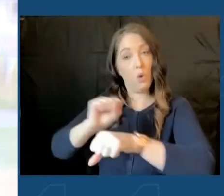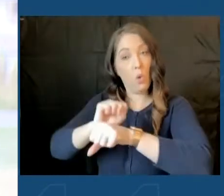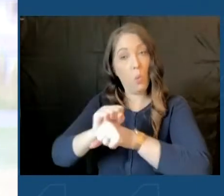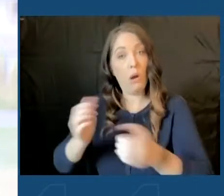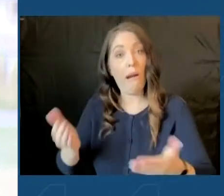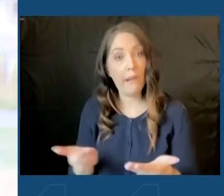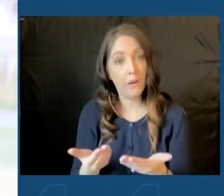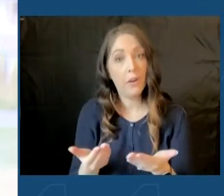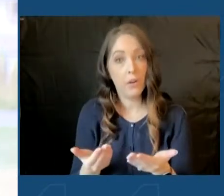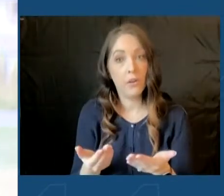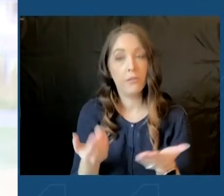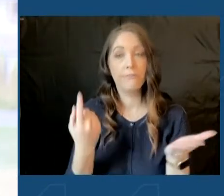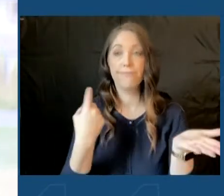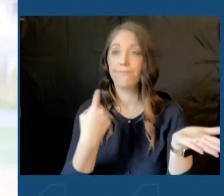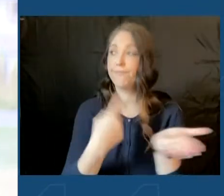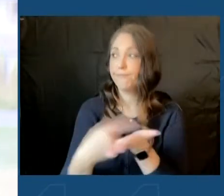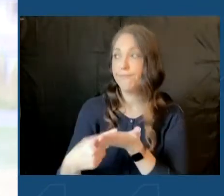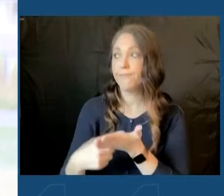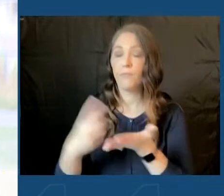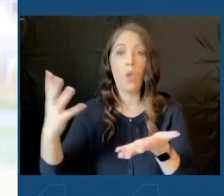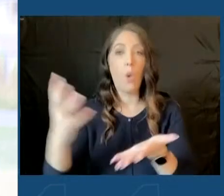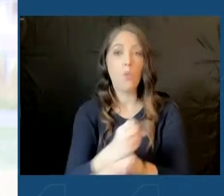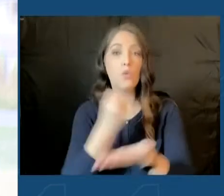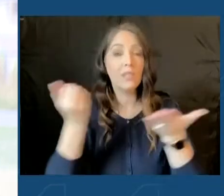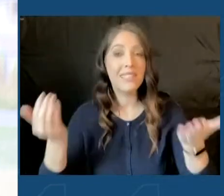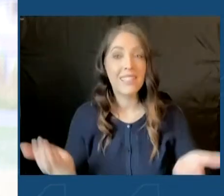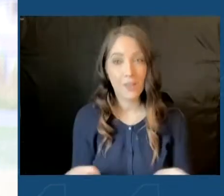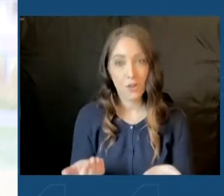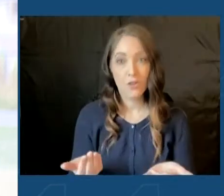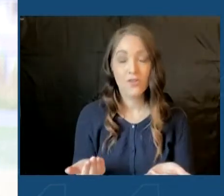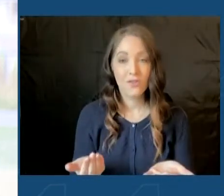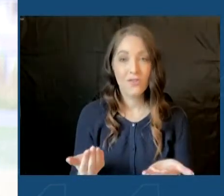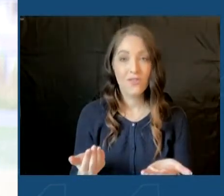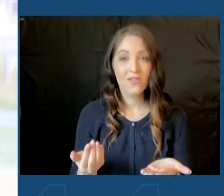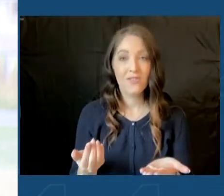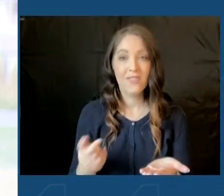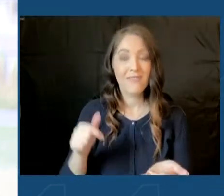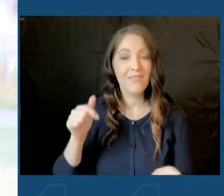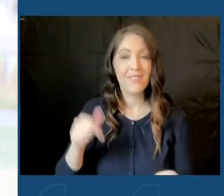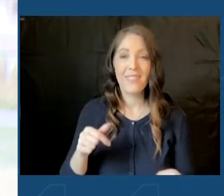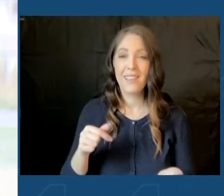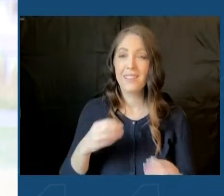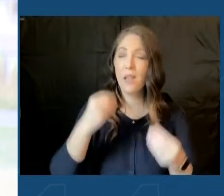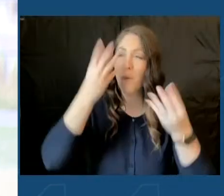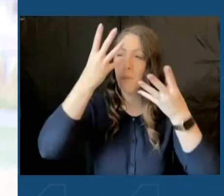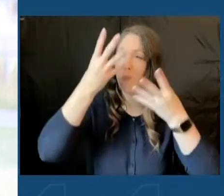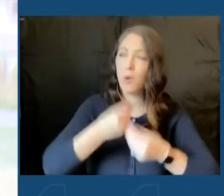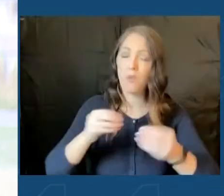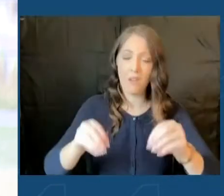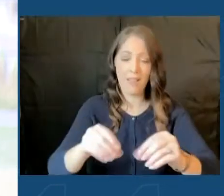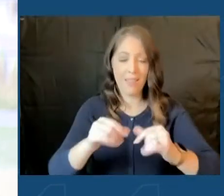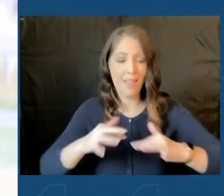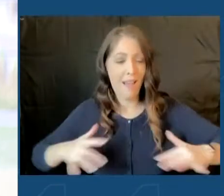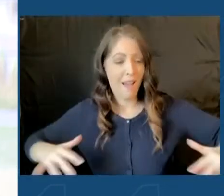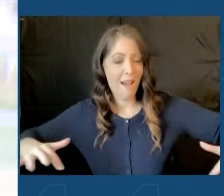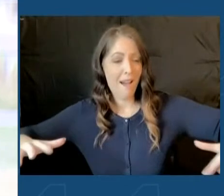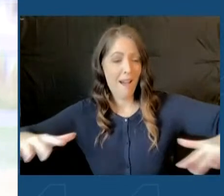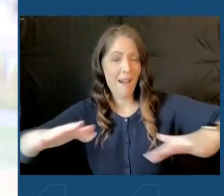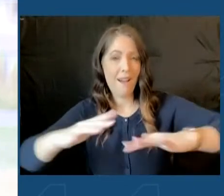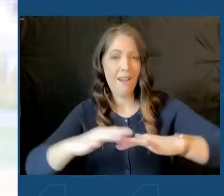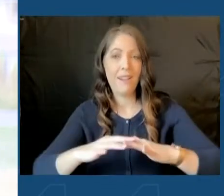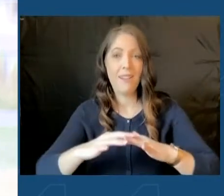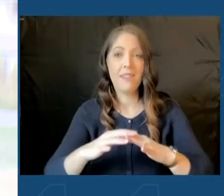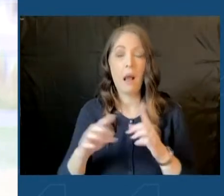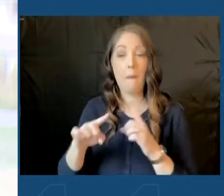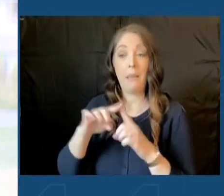about what the opportunities are here on this beautiful stretch of land known as the Outer Harbor, as well as connected to Canal